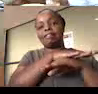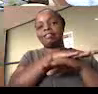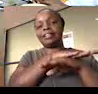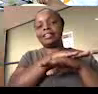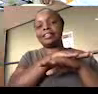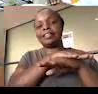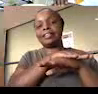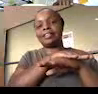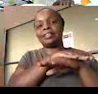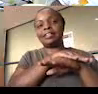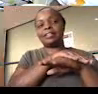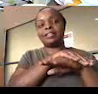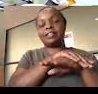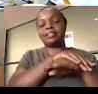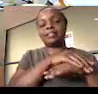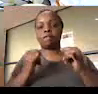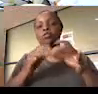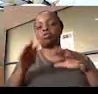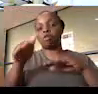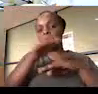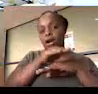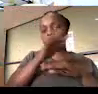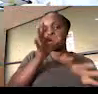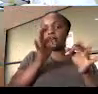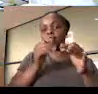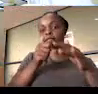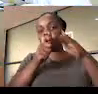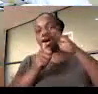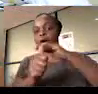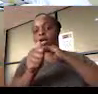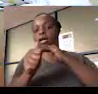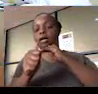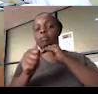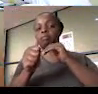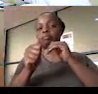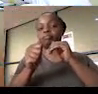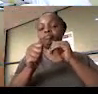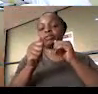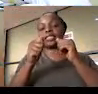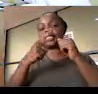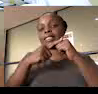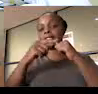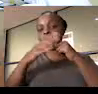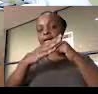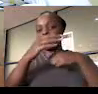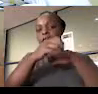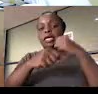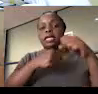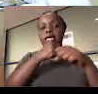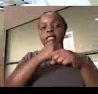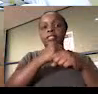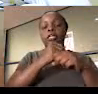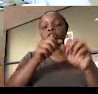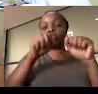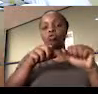second category is couples cover. So couples cover